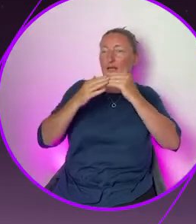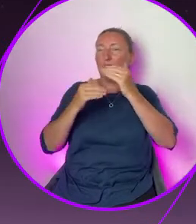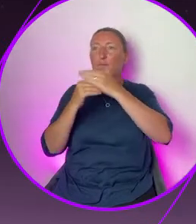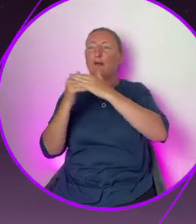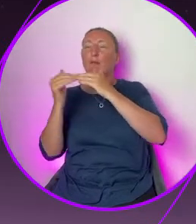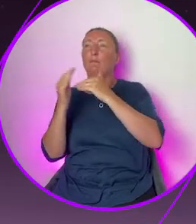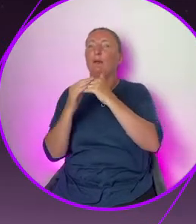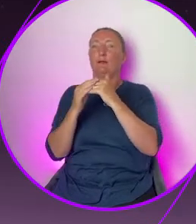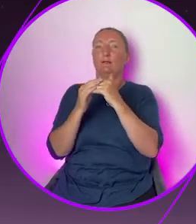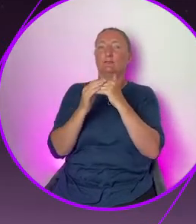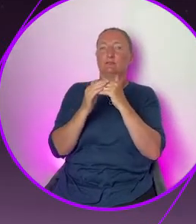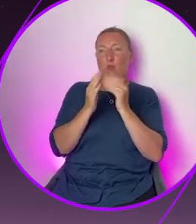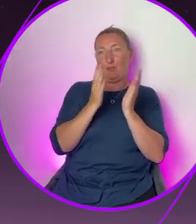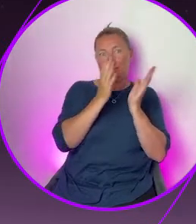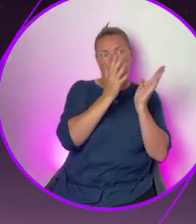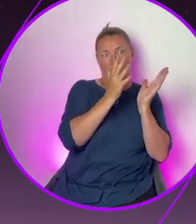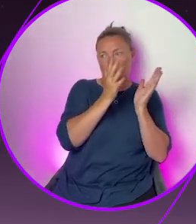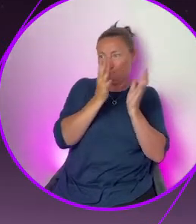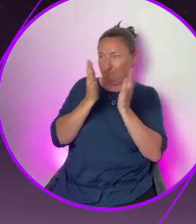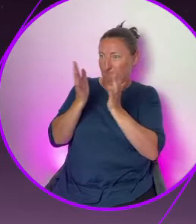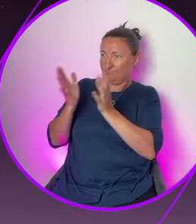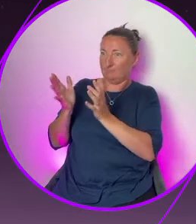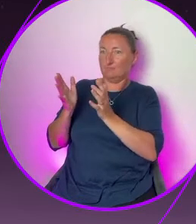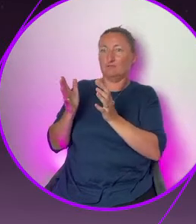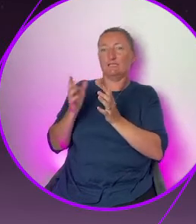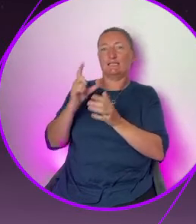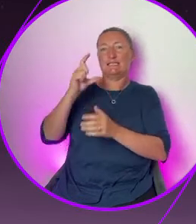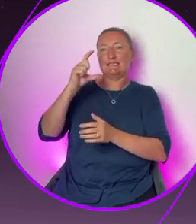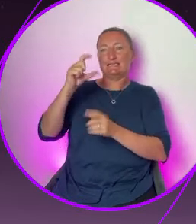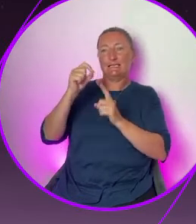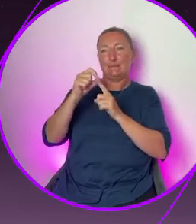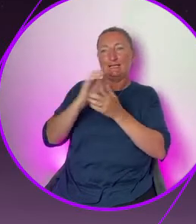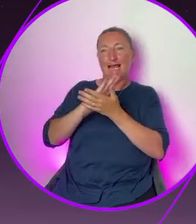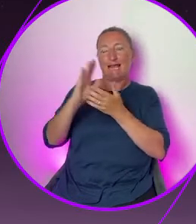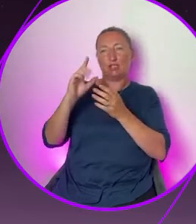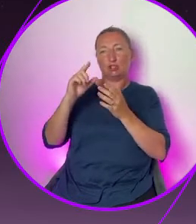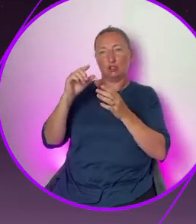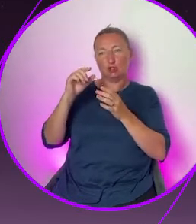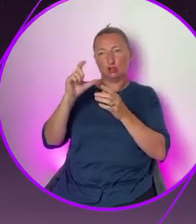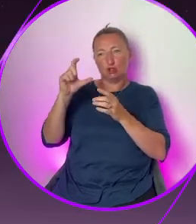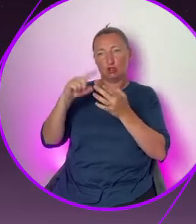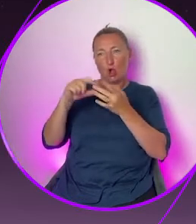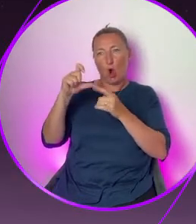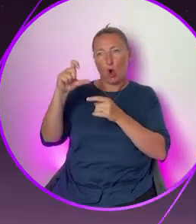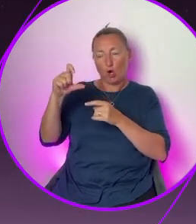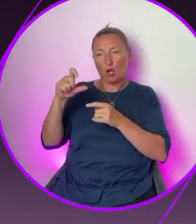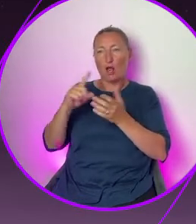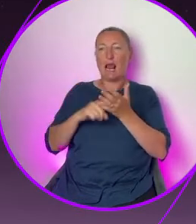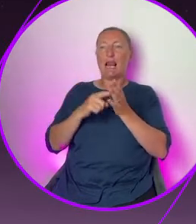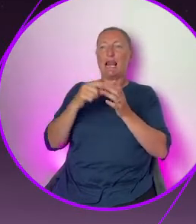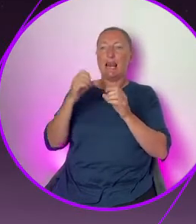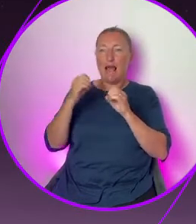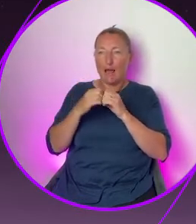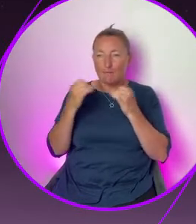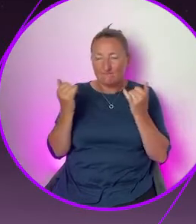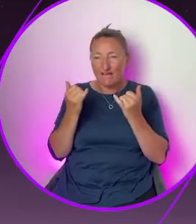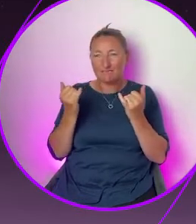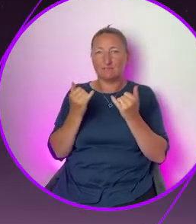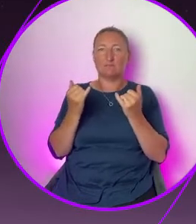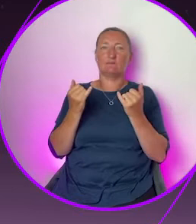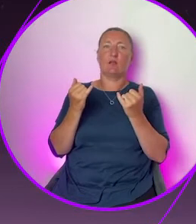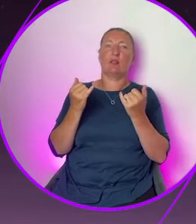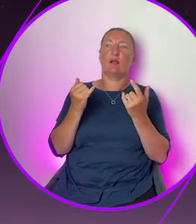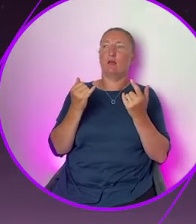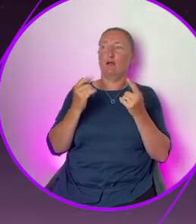first. And this has now moved into areas like CPH Docs and the Labs, Sheffield Doc Fest, BFI London Film